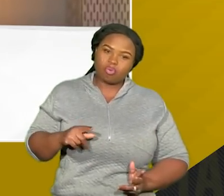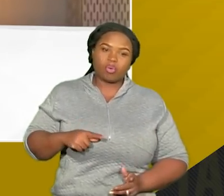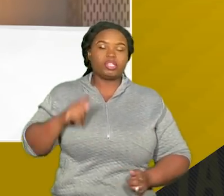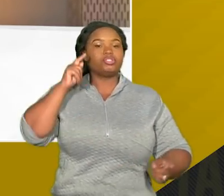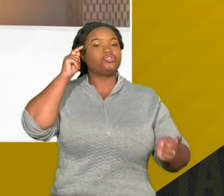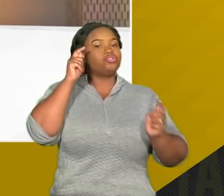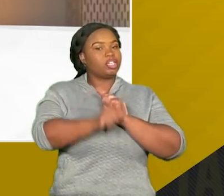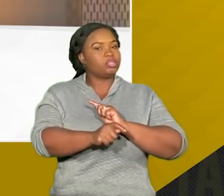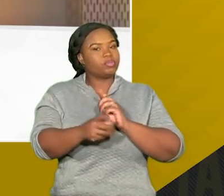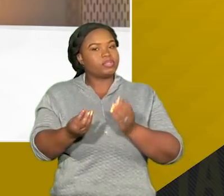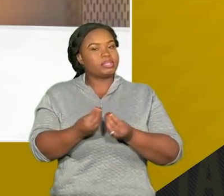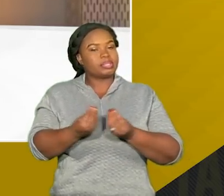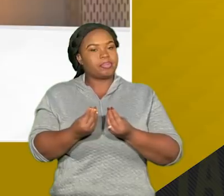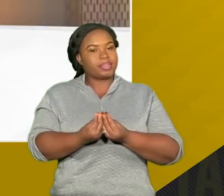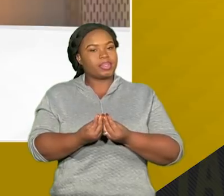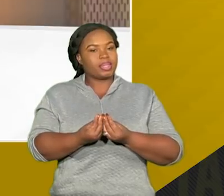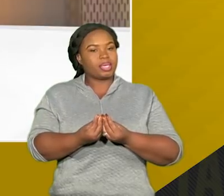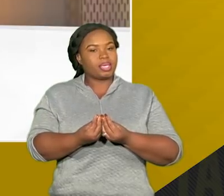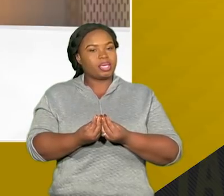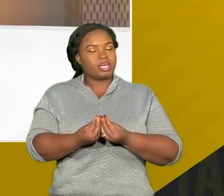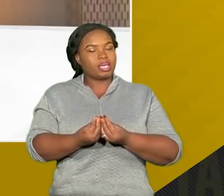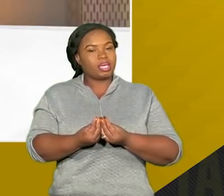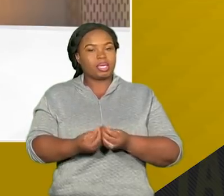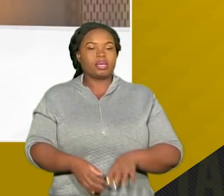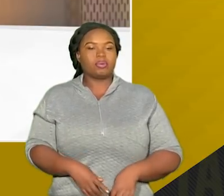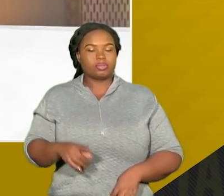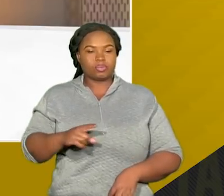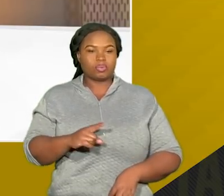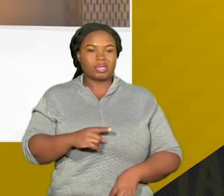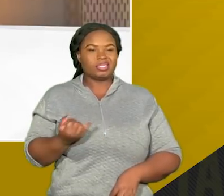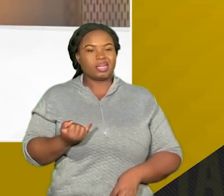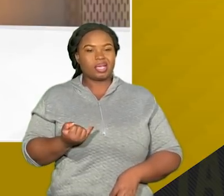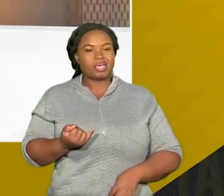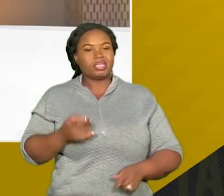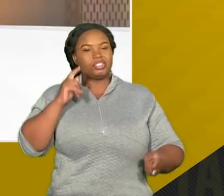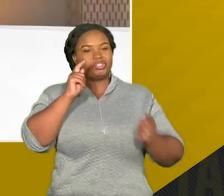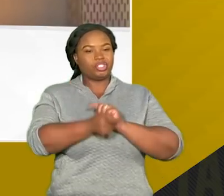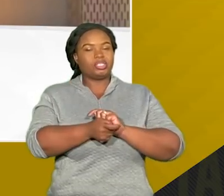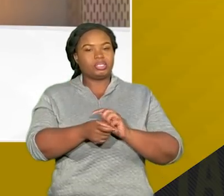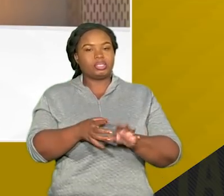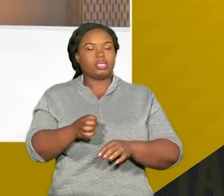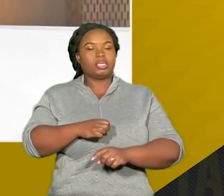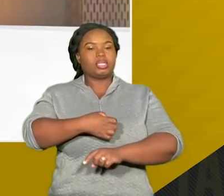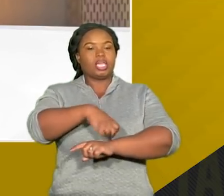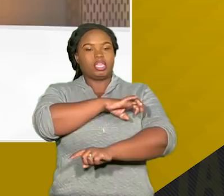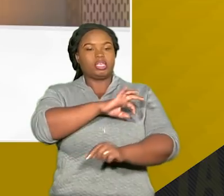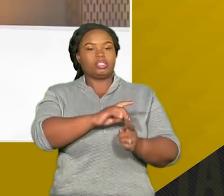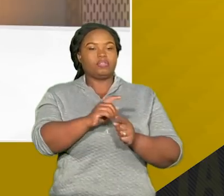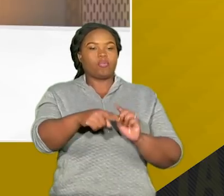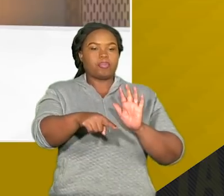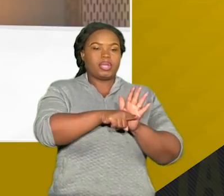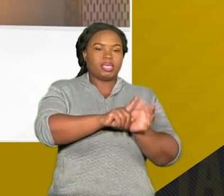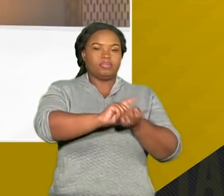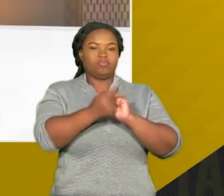changing of something that, you know, not that you wouldn't have not gotten the job, but it almost changes the flow and the energy towards something.